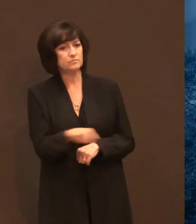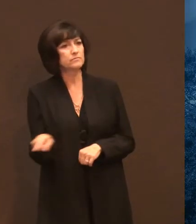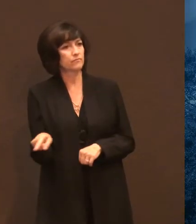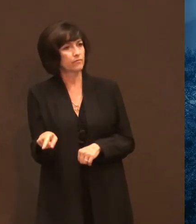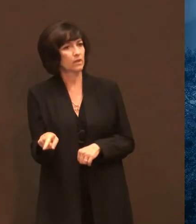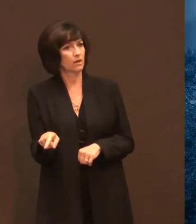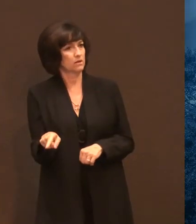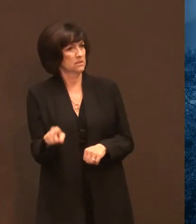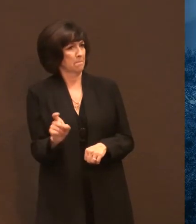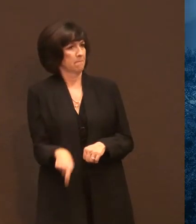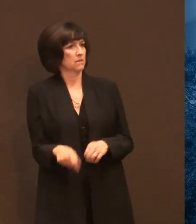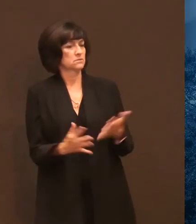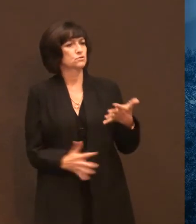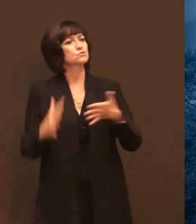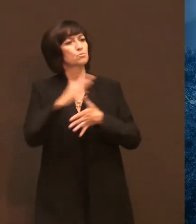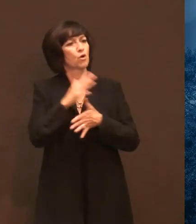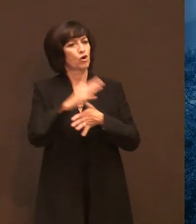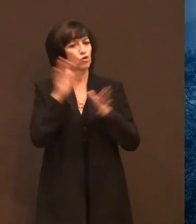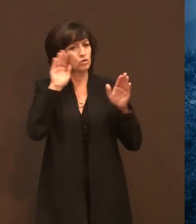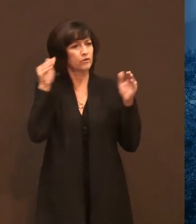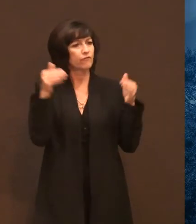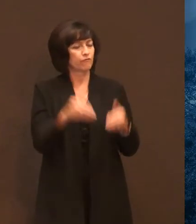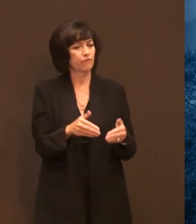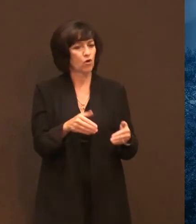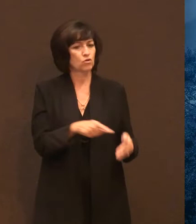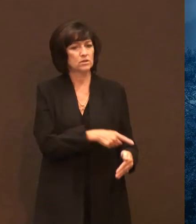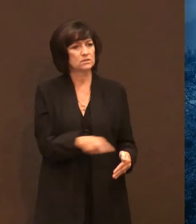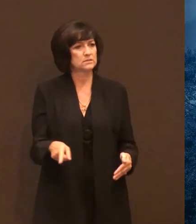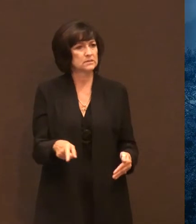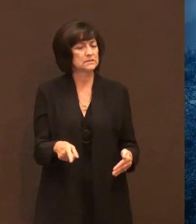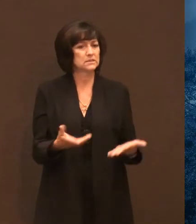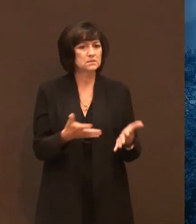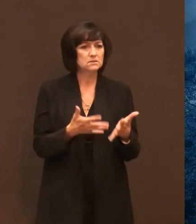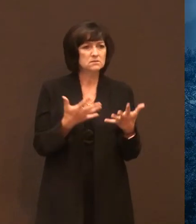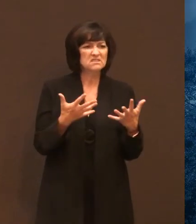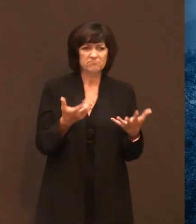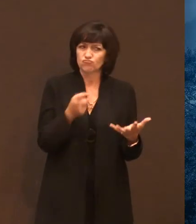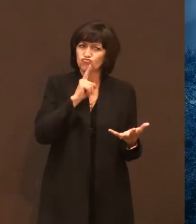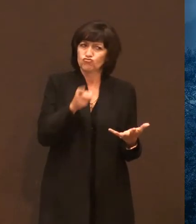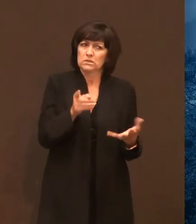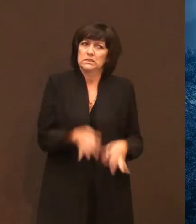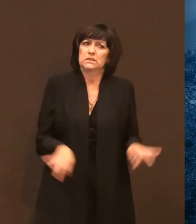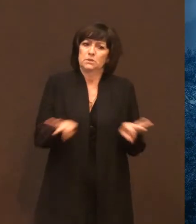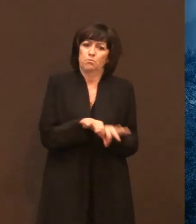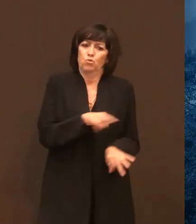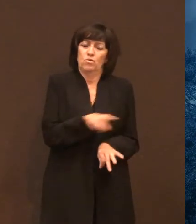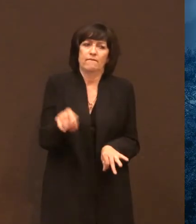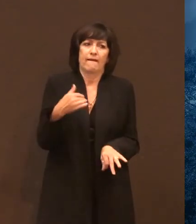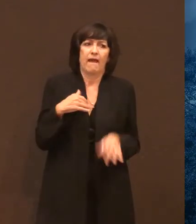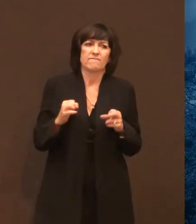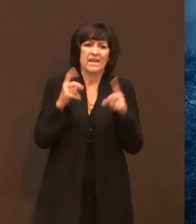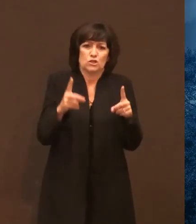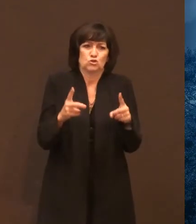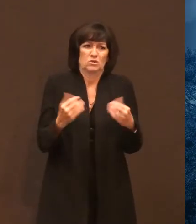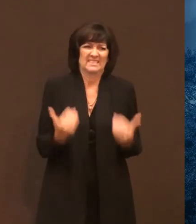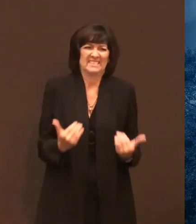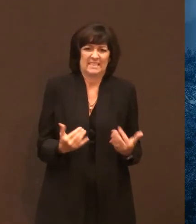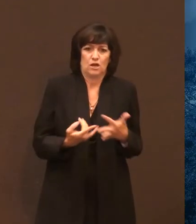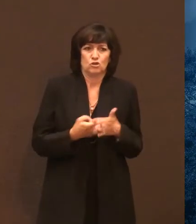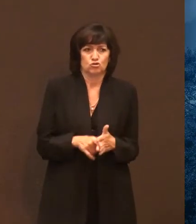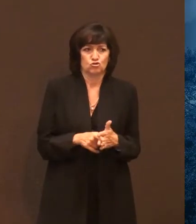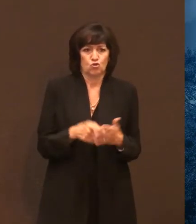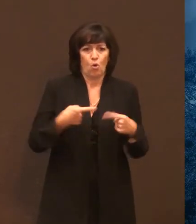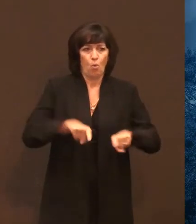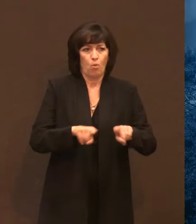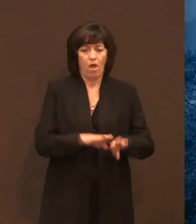to be a priority and a focus for us. As to the science, I don't know on the. Yeah, there are numerous studies that